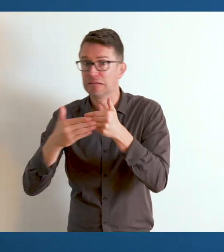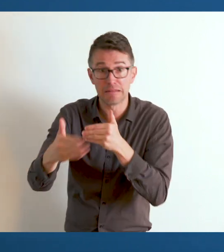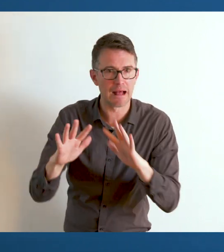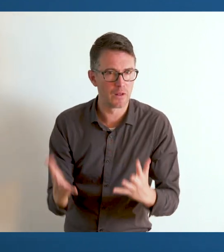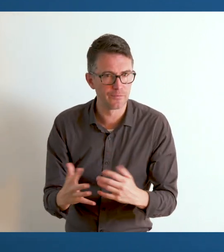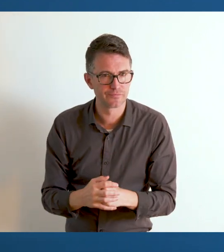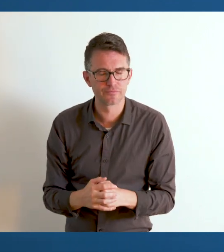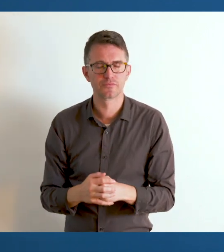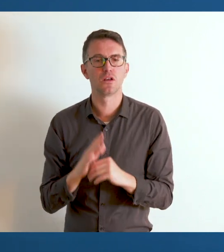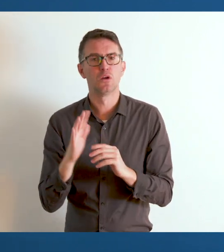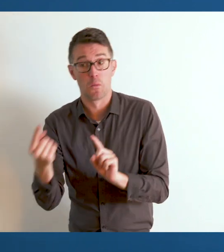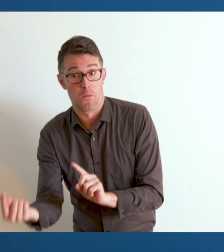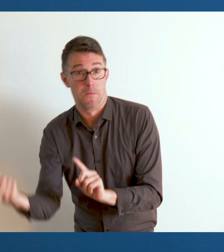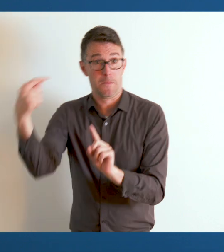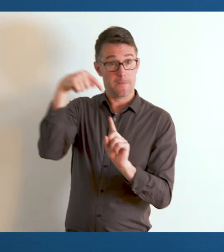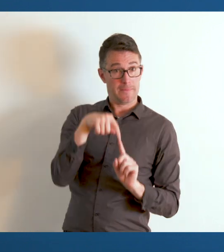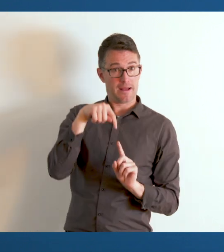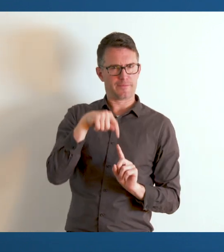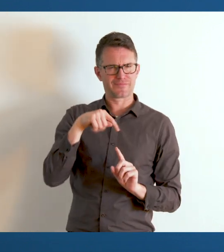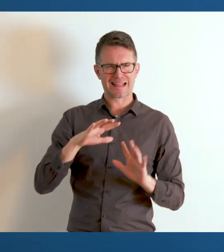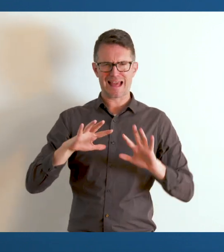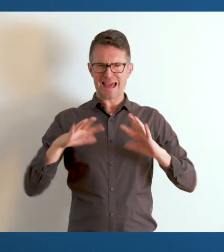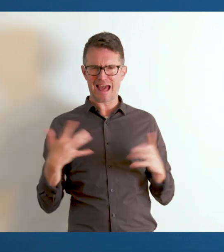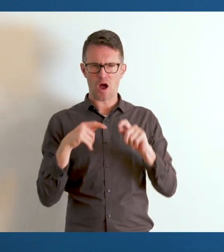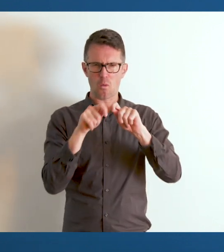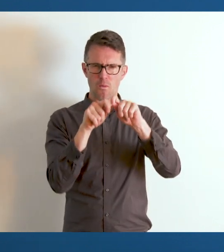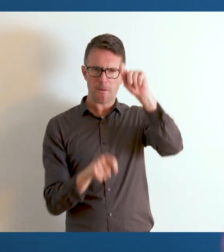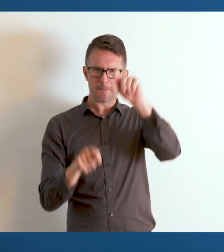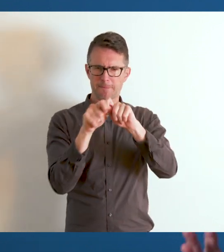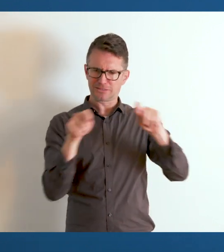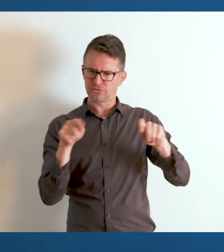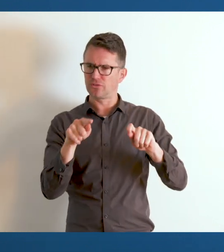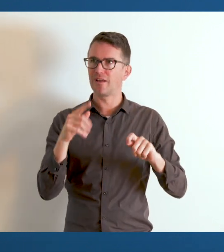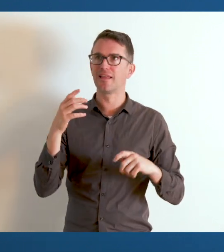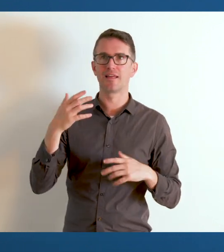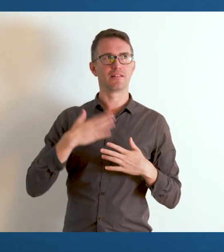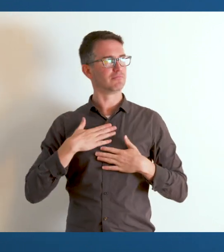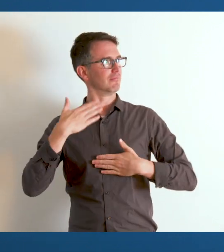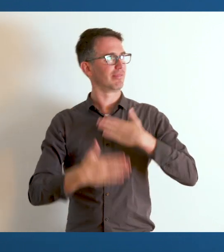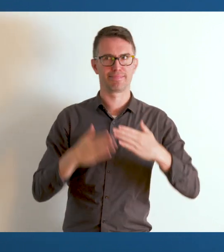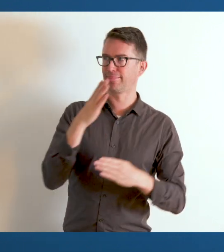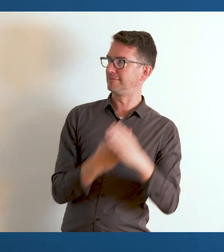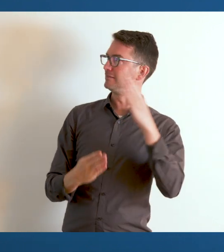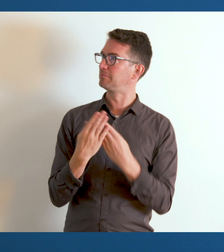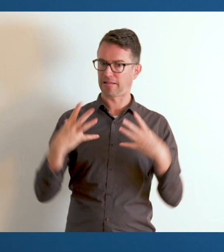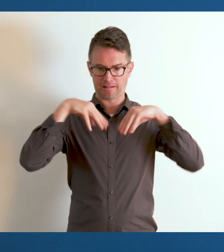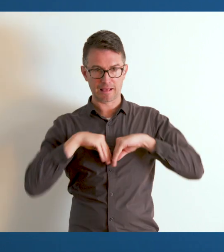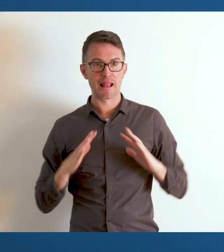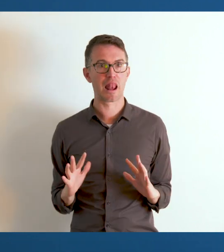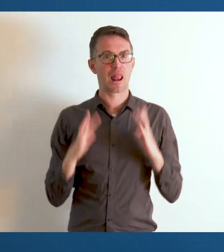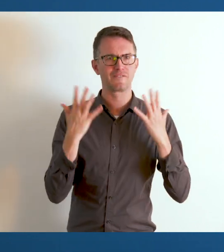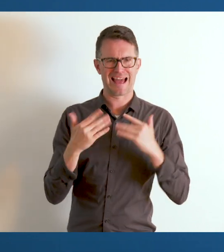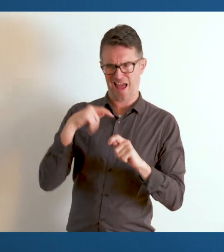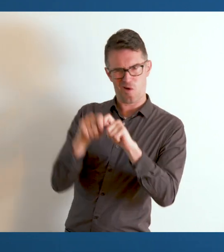to that challenge, how can we measure the broad experience of disability through a limited number